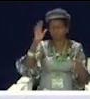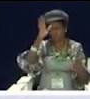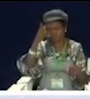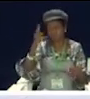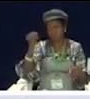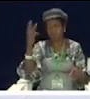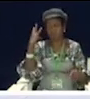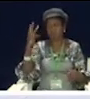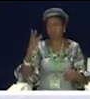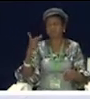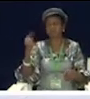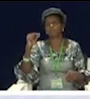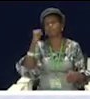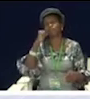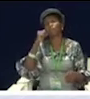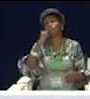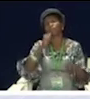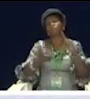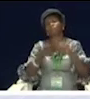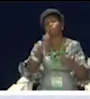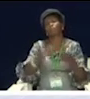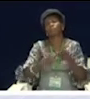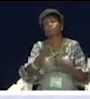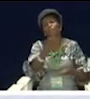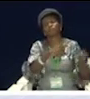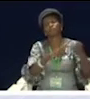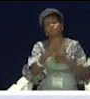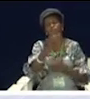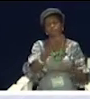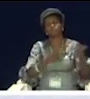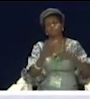A girlfriend of mine came to visit from out of town.